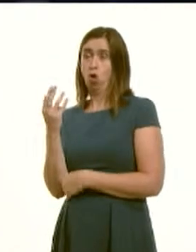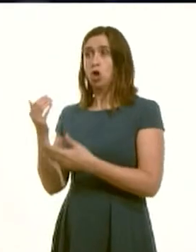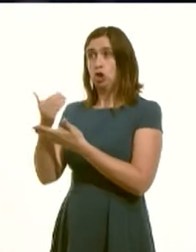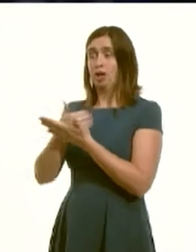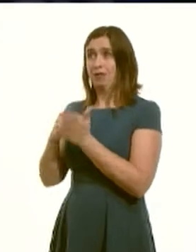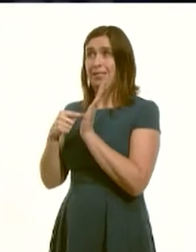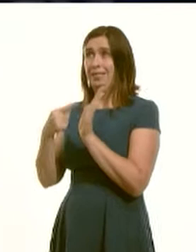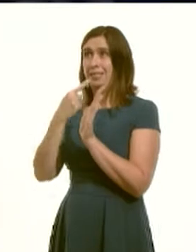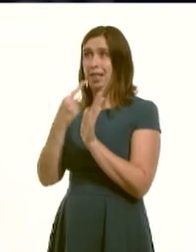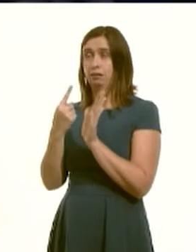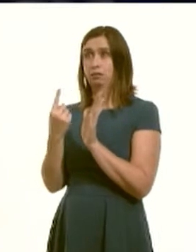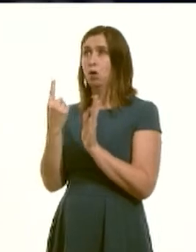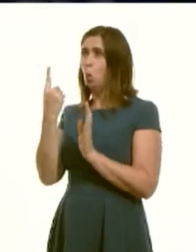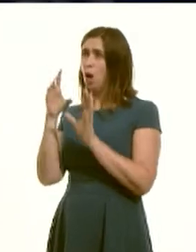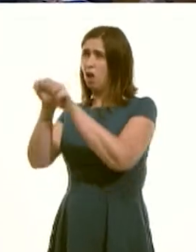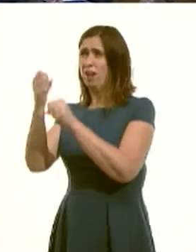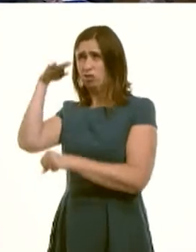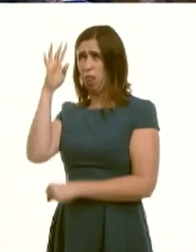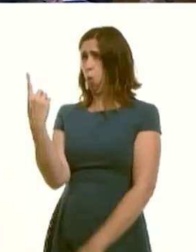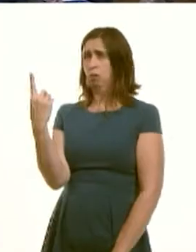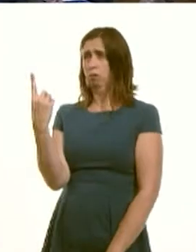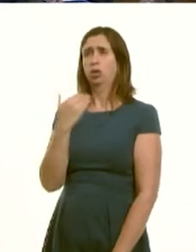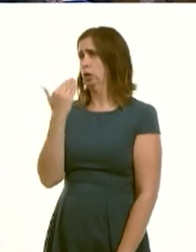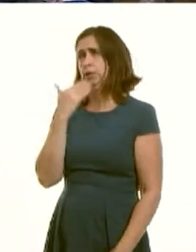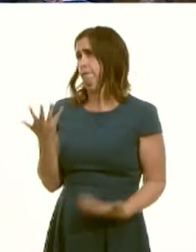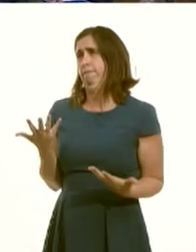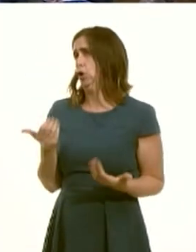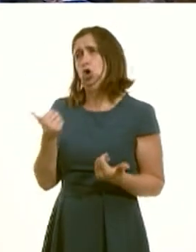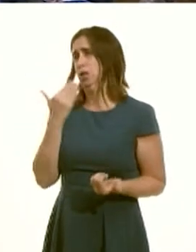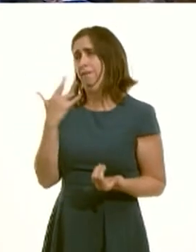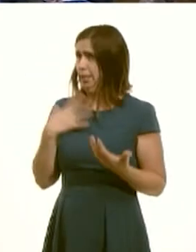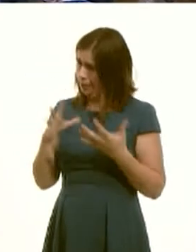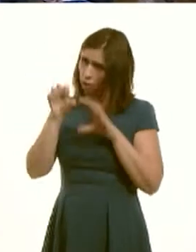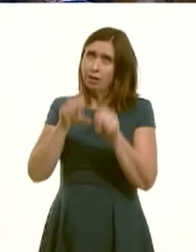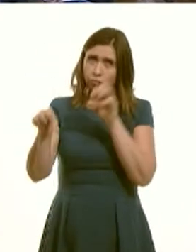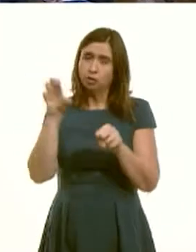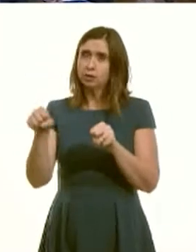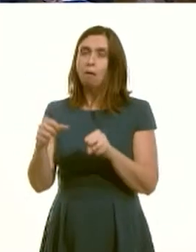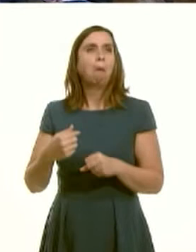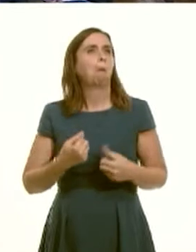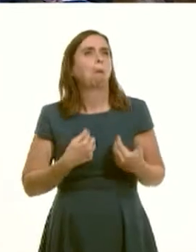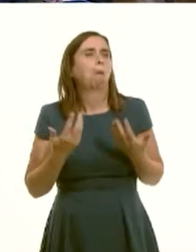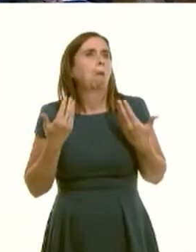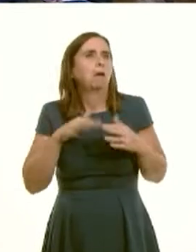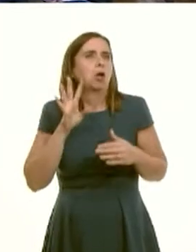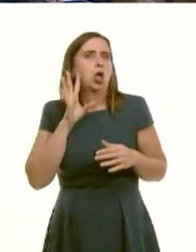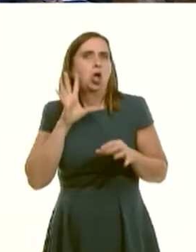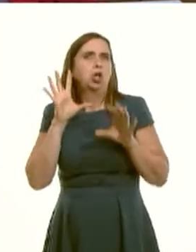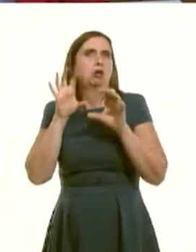that one arrest simply isn't good enough. I'm not aware of any convictions of anybody from